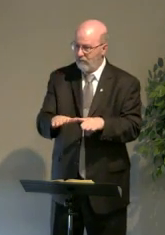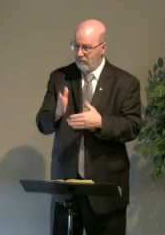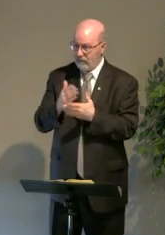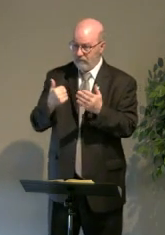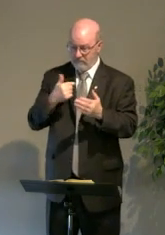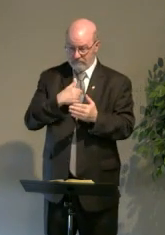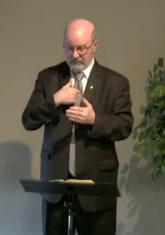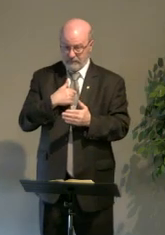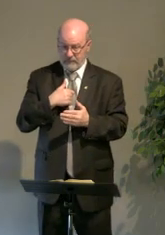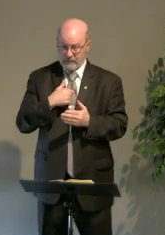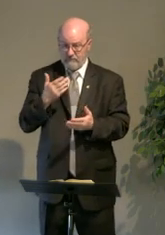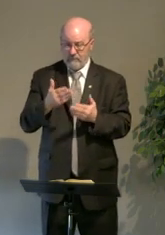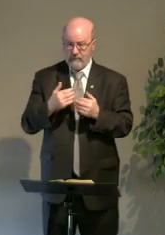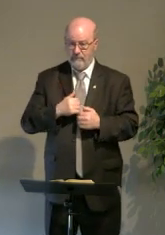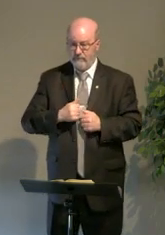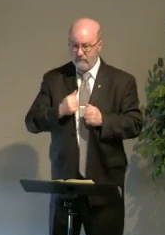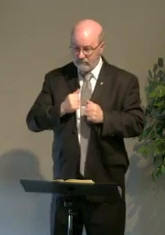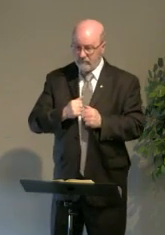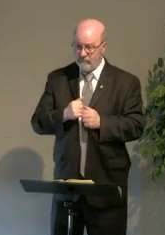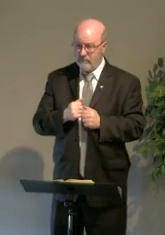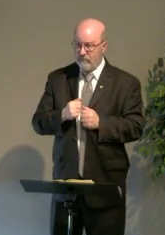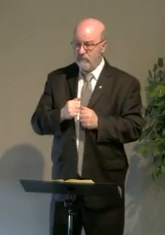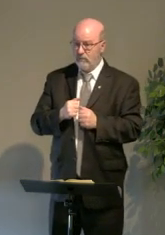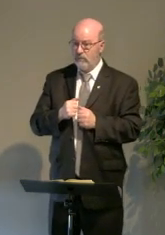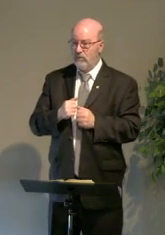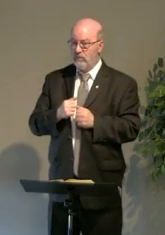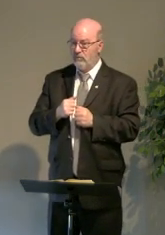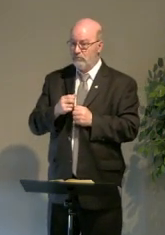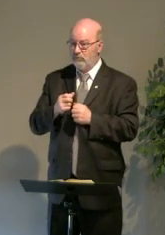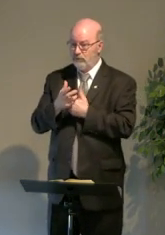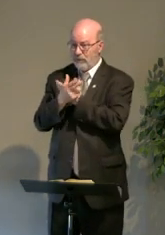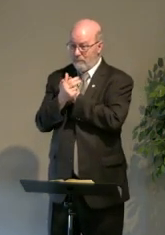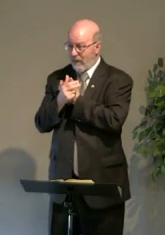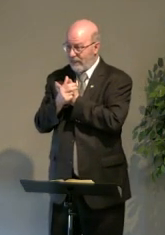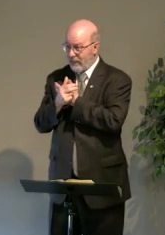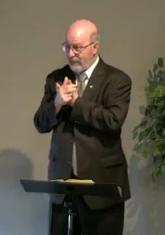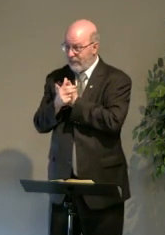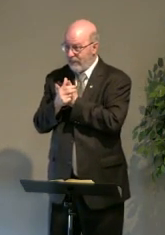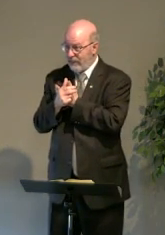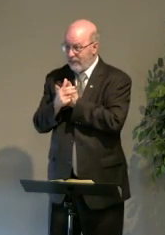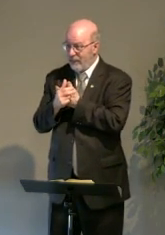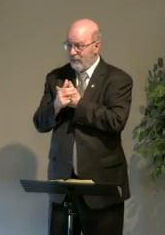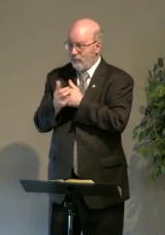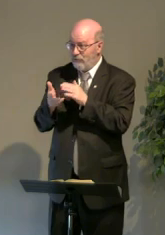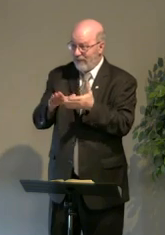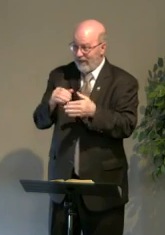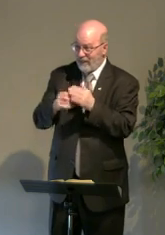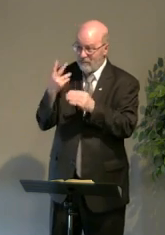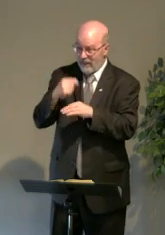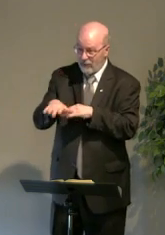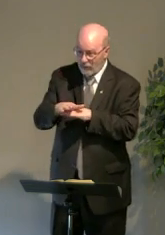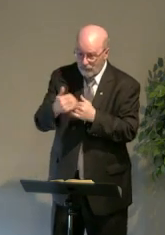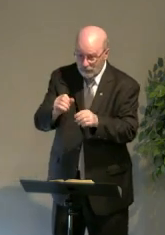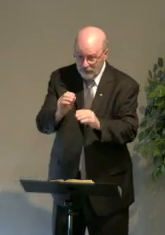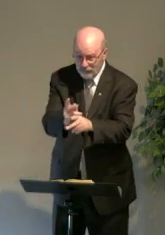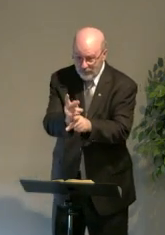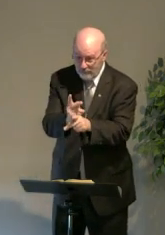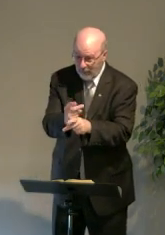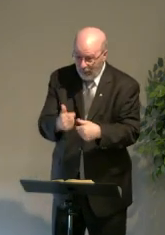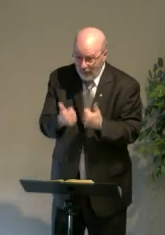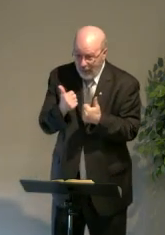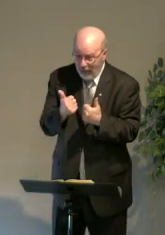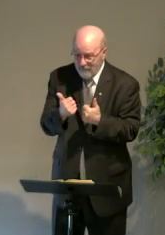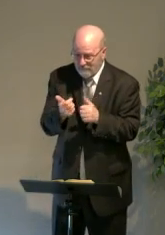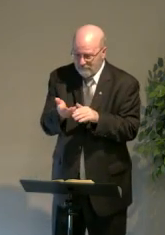us, no doubt, it could have been, you know, maybe there was a bunny who lost its mom and dad bunny in the backyard, and so you were trying to keep that